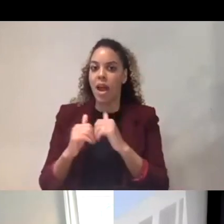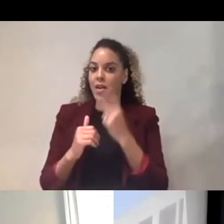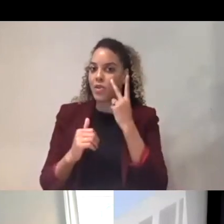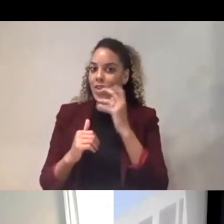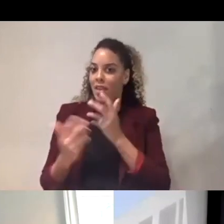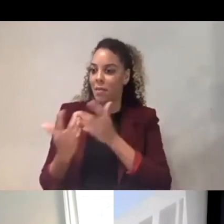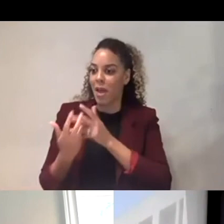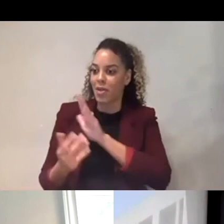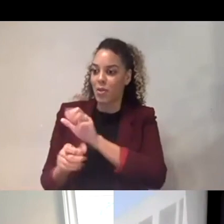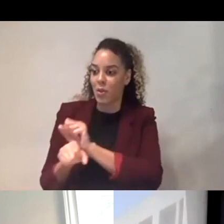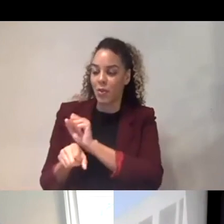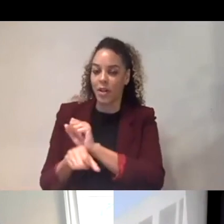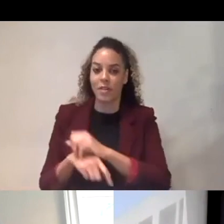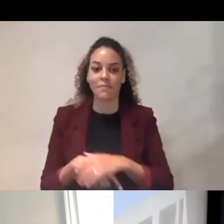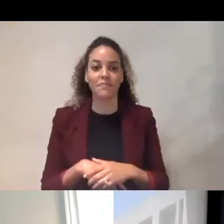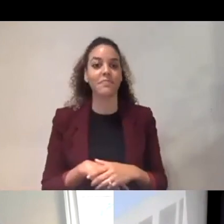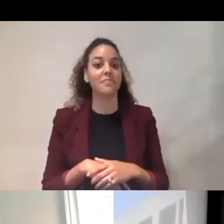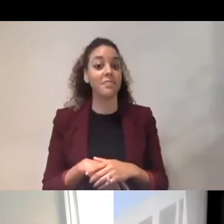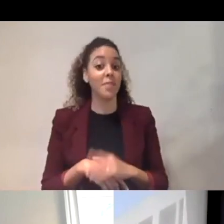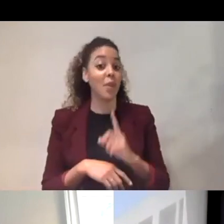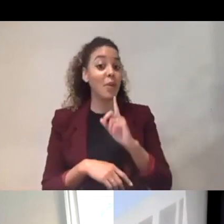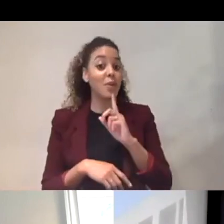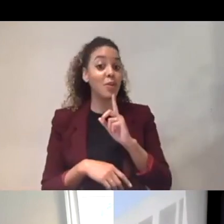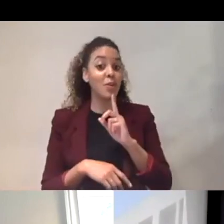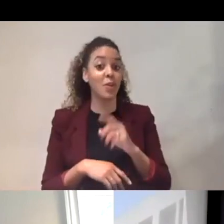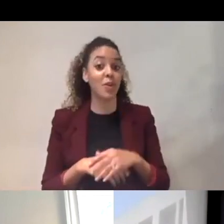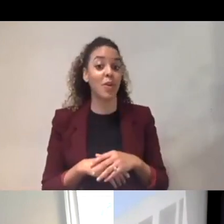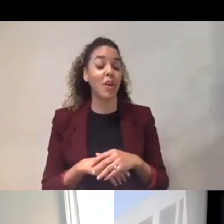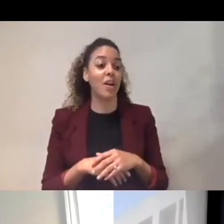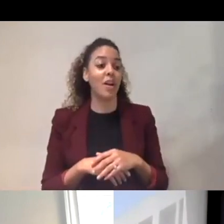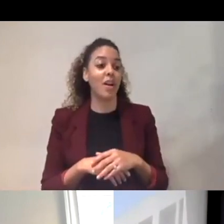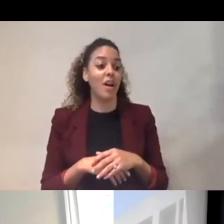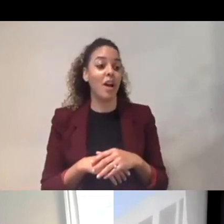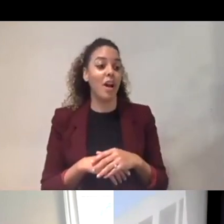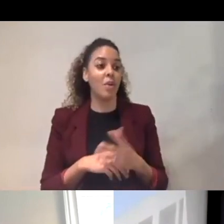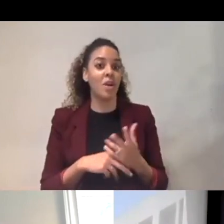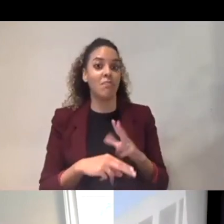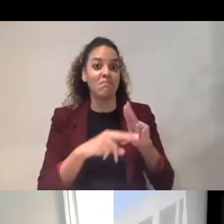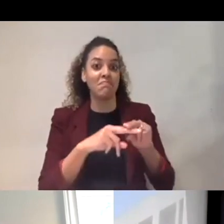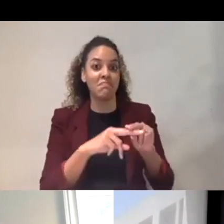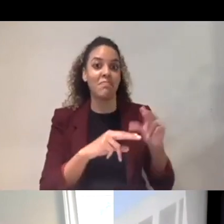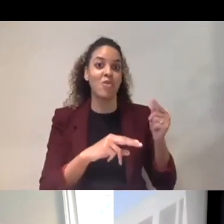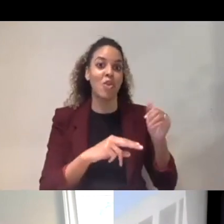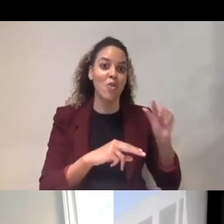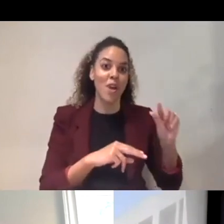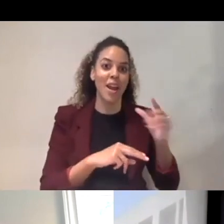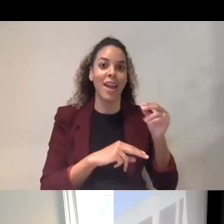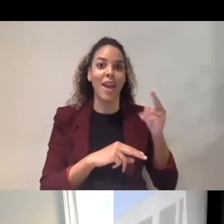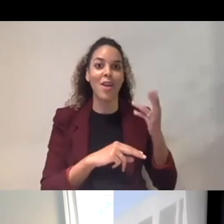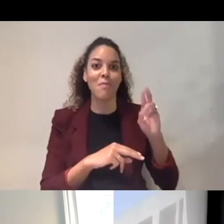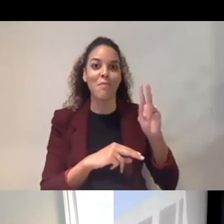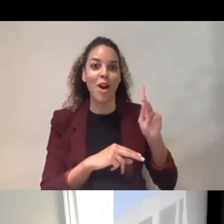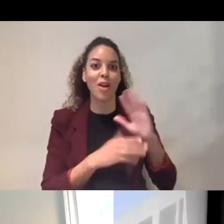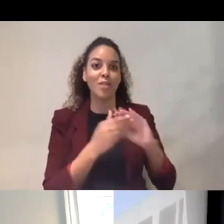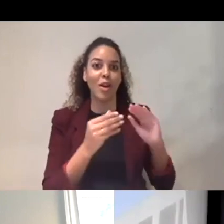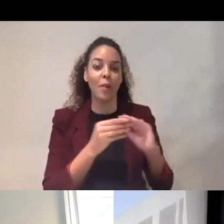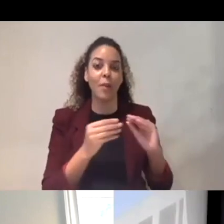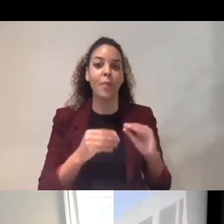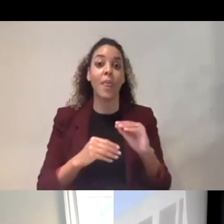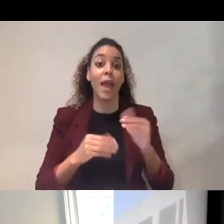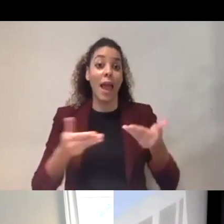of a takeoff of both Craig's and Mark's comments. So modern hiring practices inherently